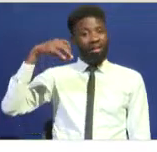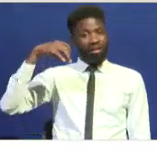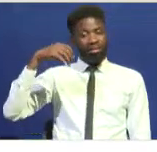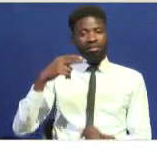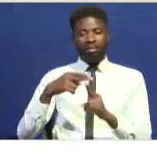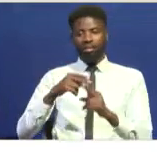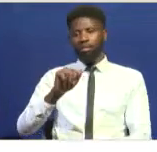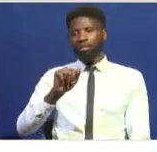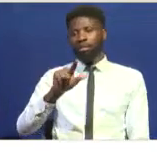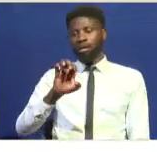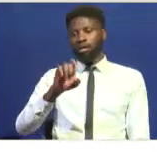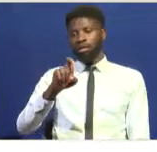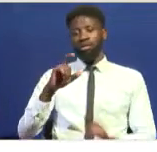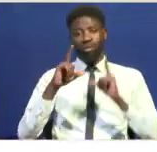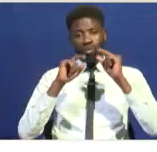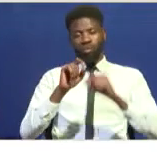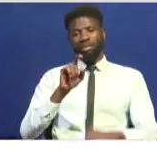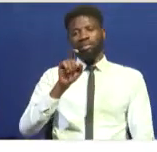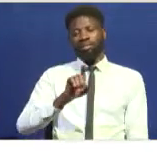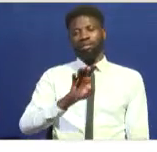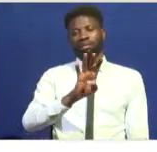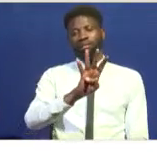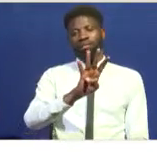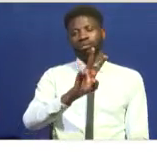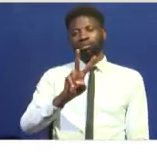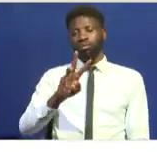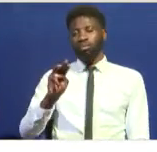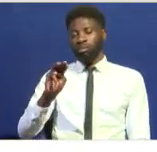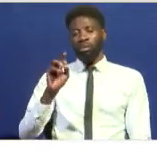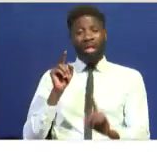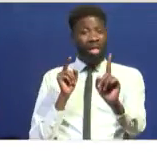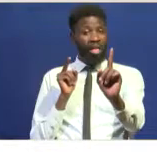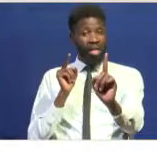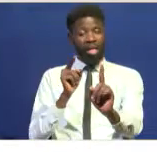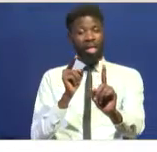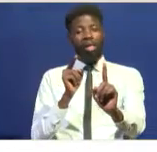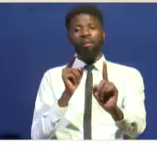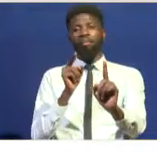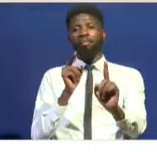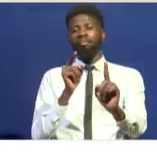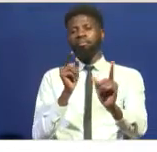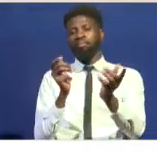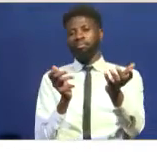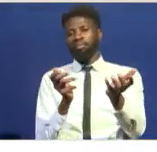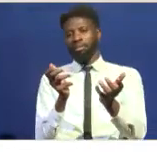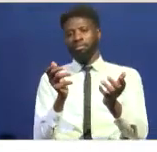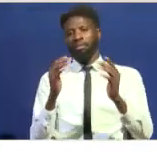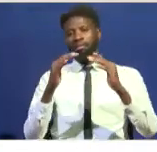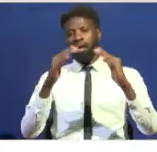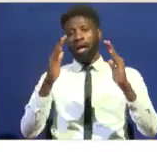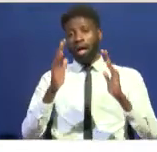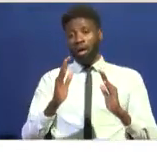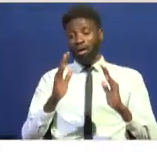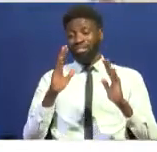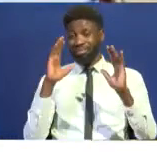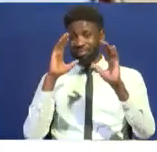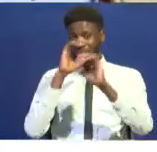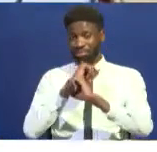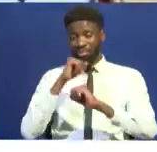needed to avail electricity connection to all households and businesses that currently do not have a power supply.